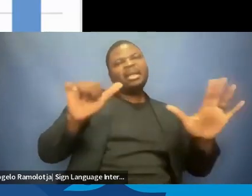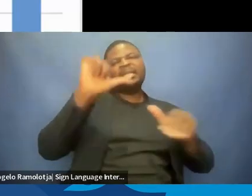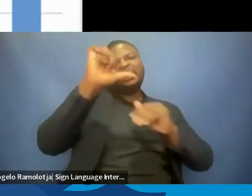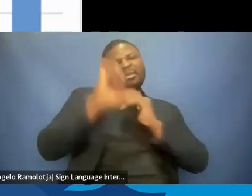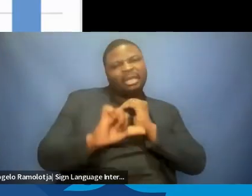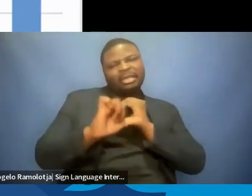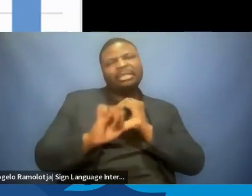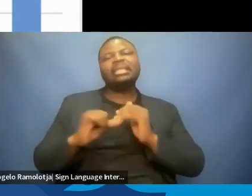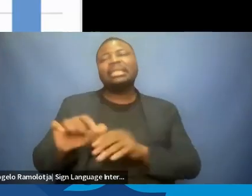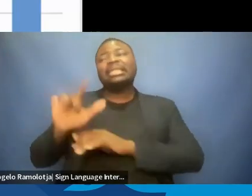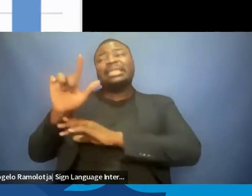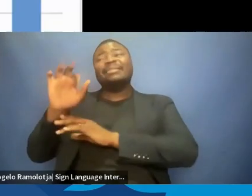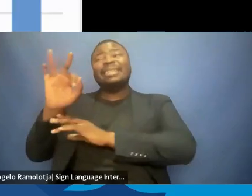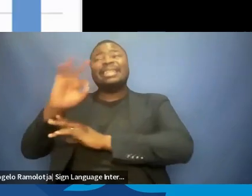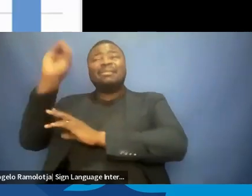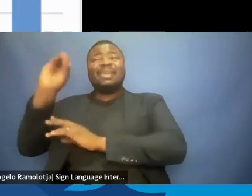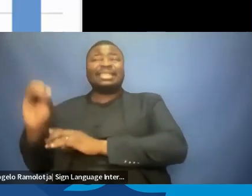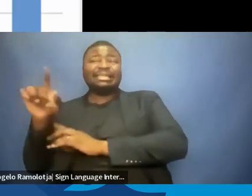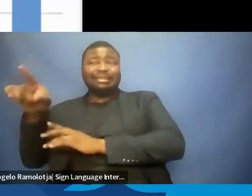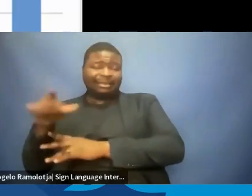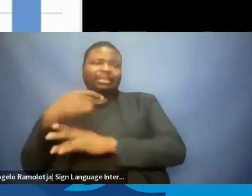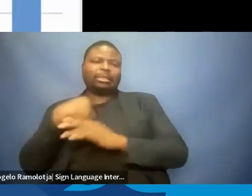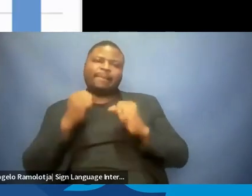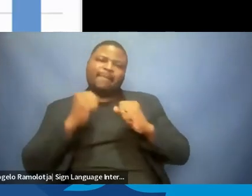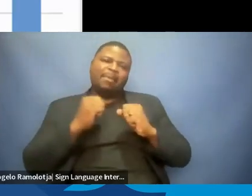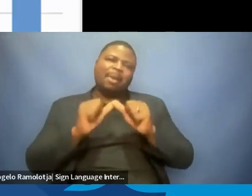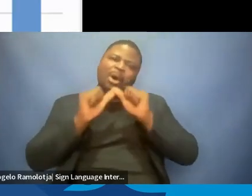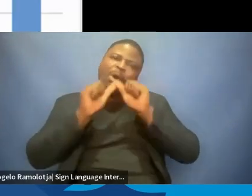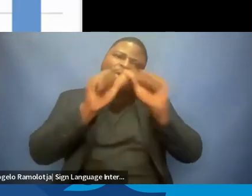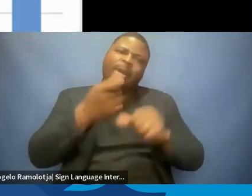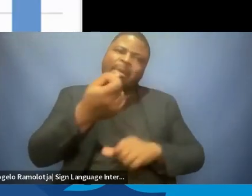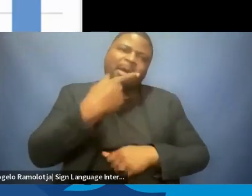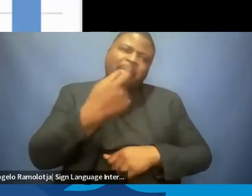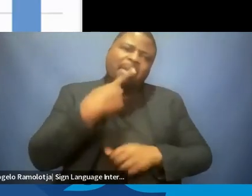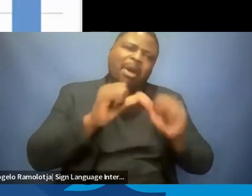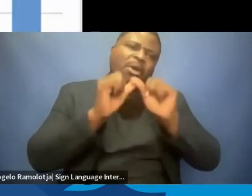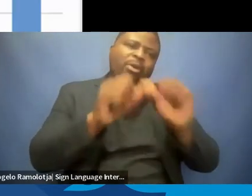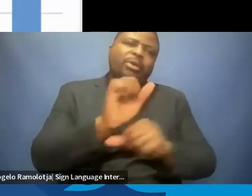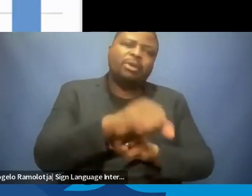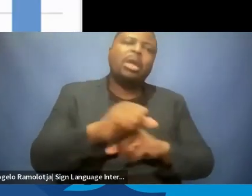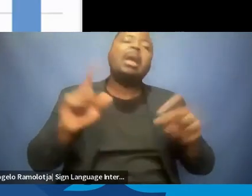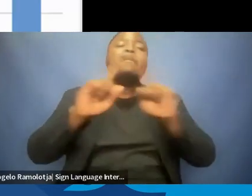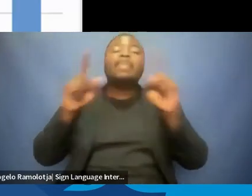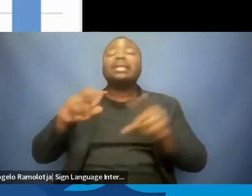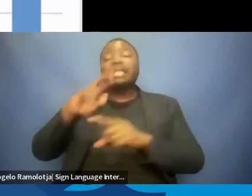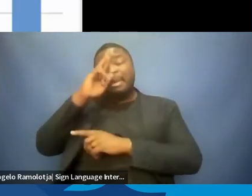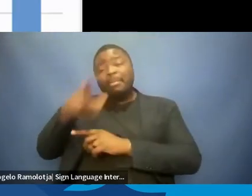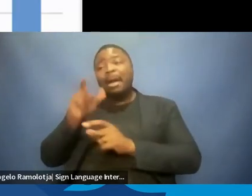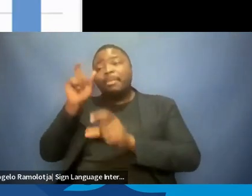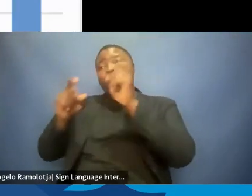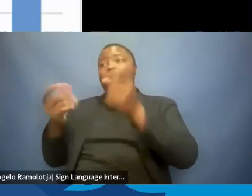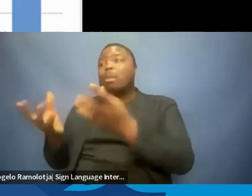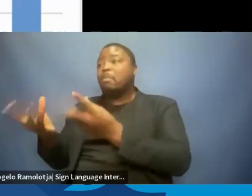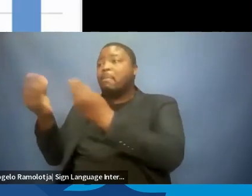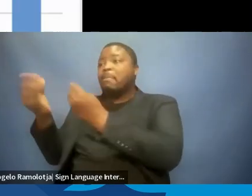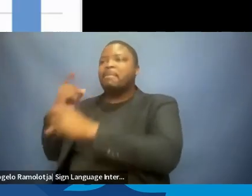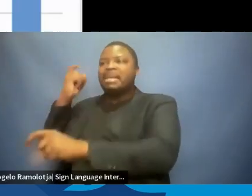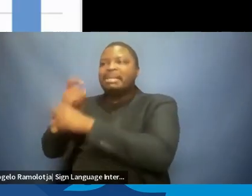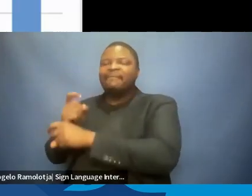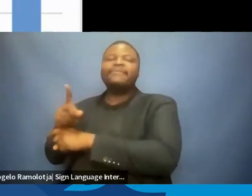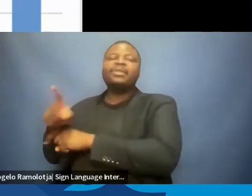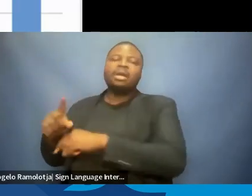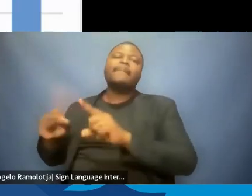73% for 6 months, which means clients who were started on OAT remained on the program for at least 6 months,